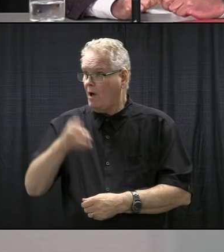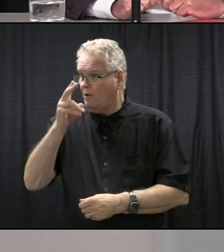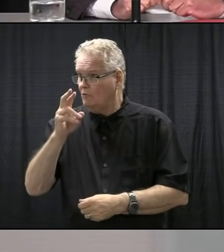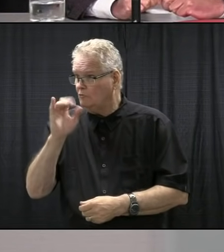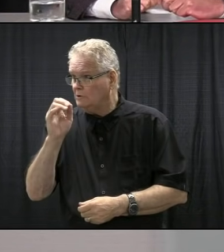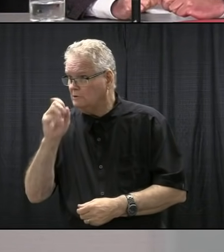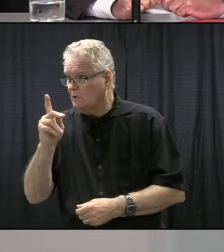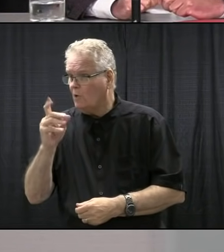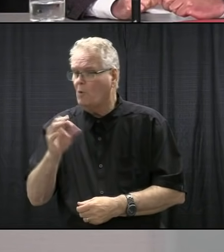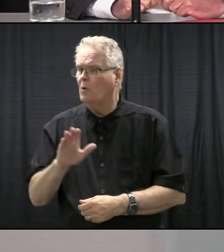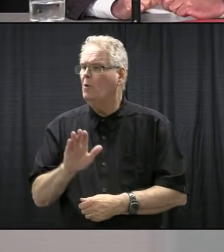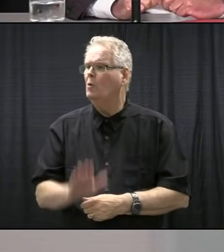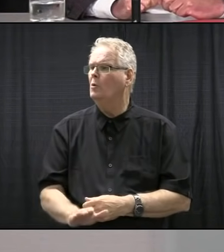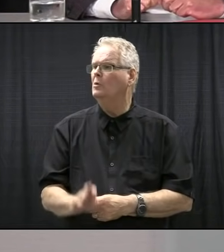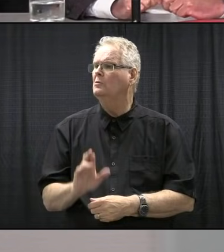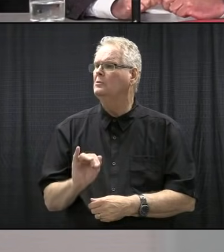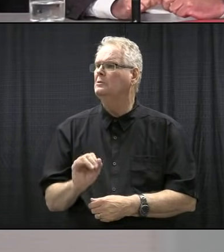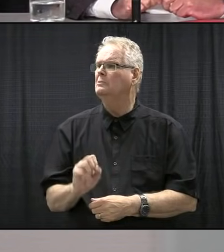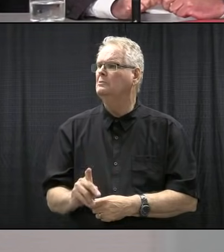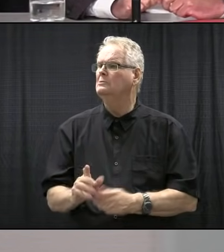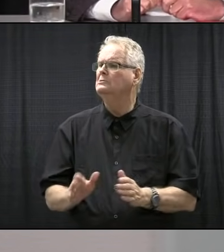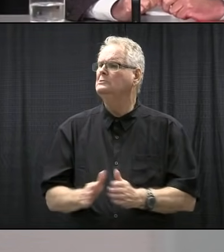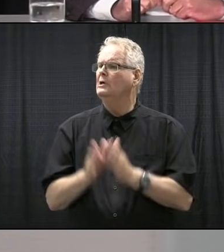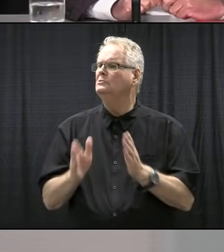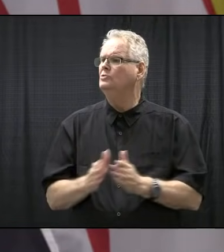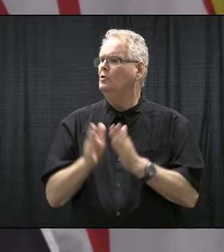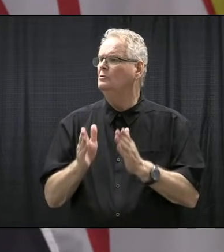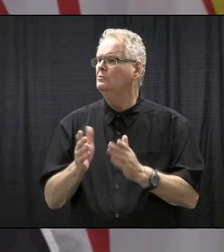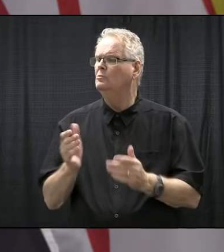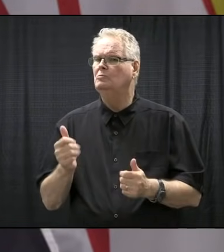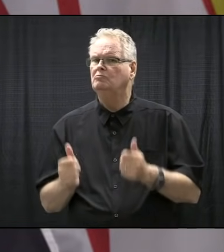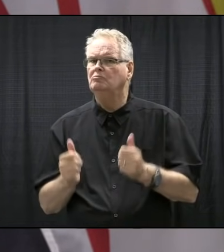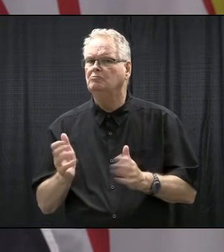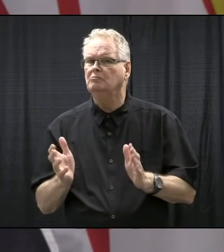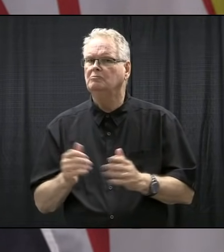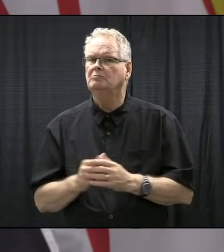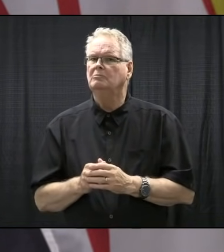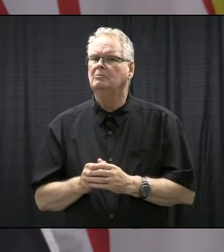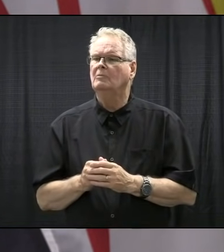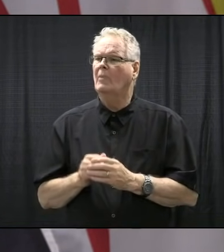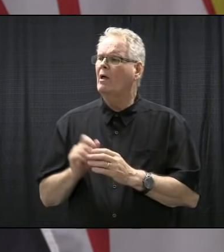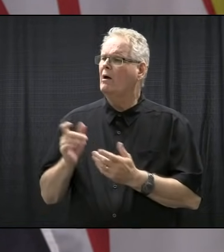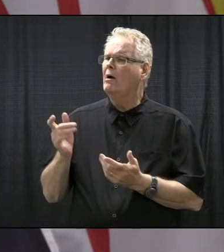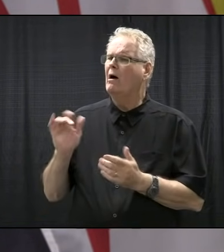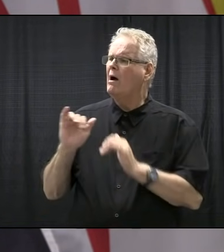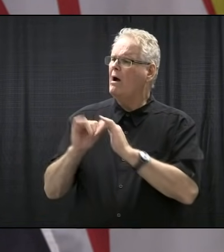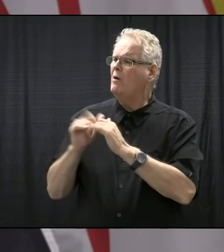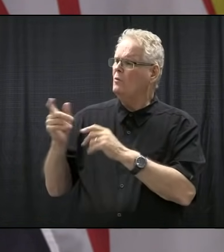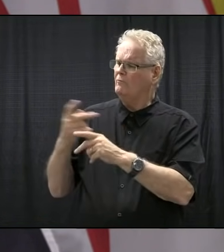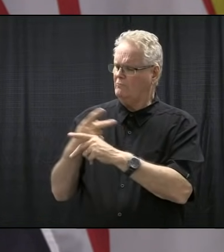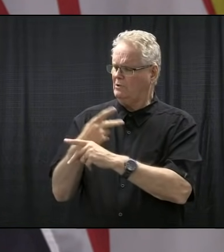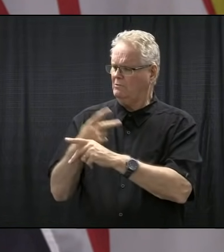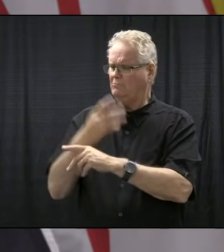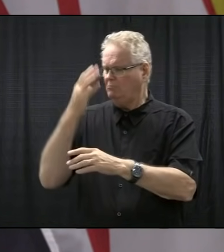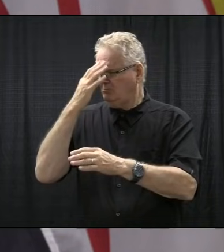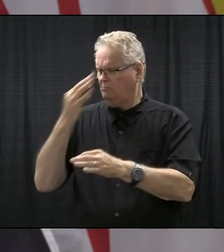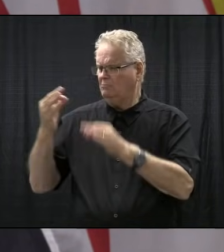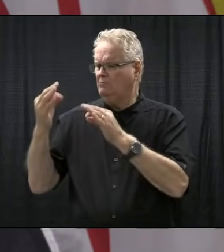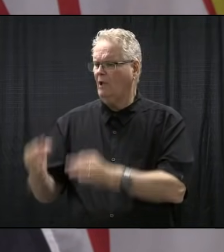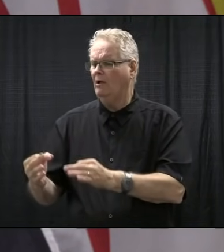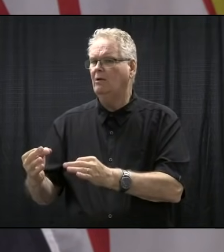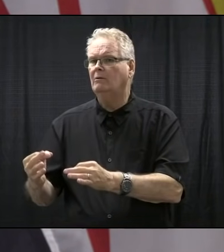in making that determination? So we've outlined that in the plan, actually. If you look in the appendix of